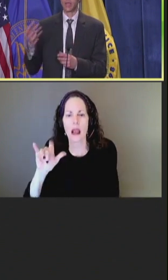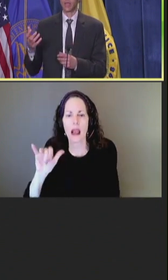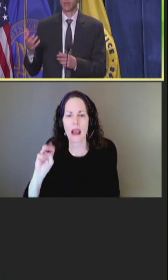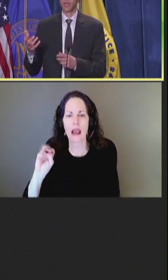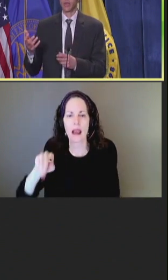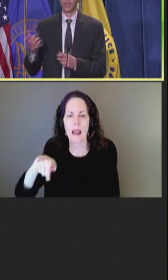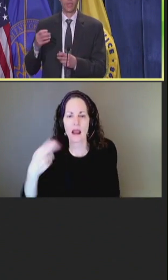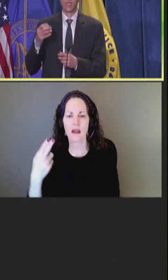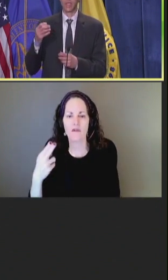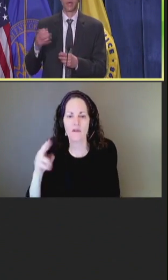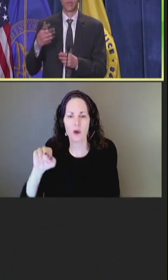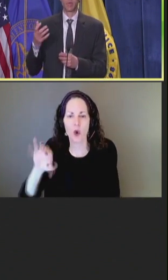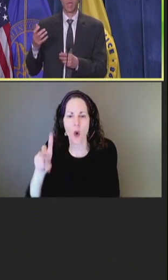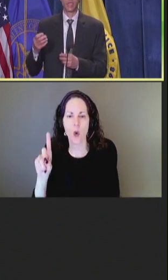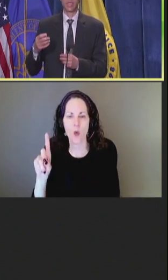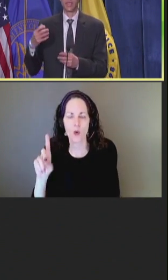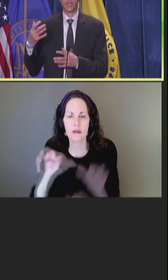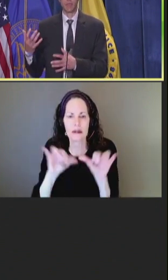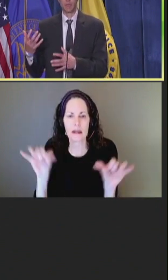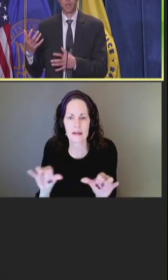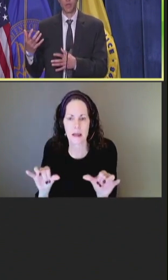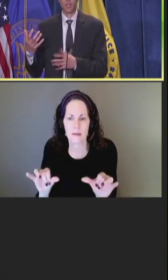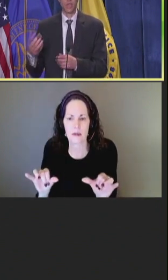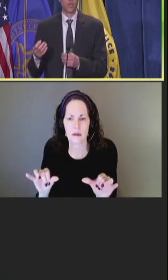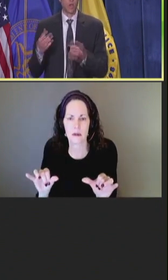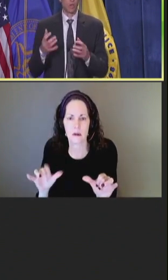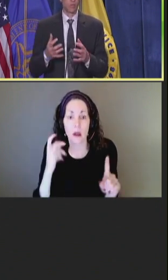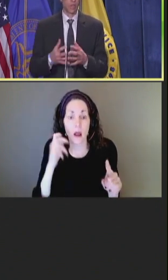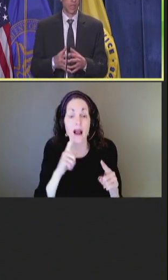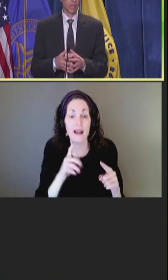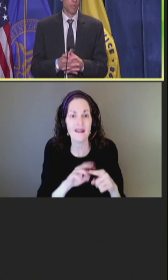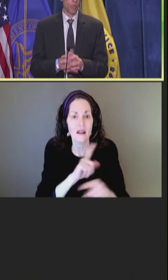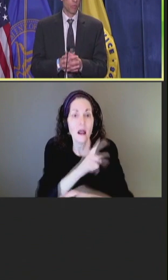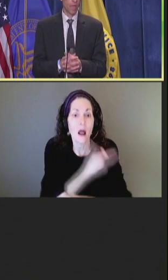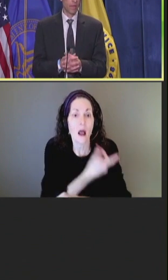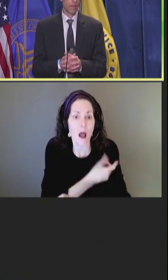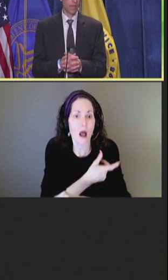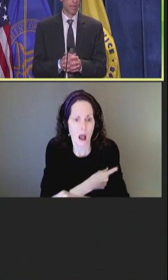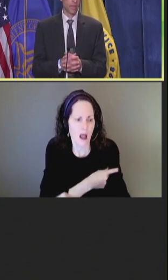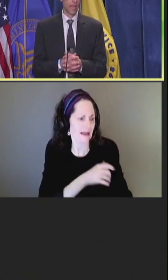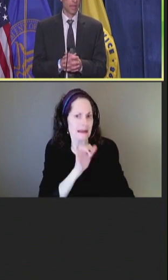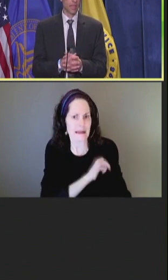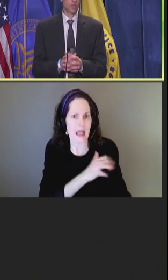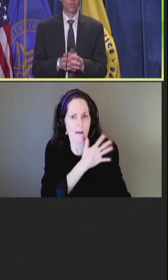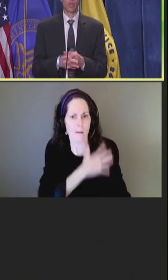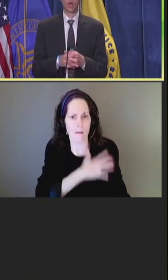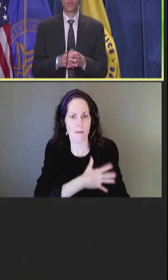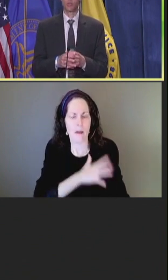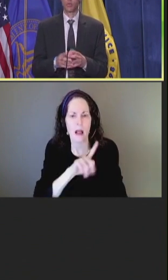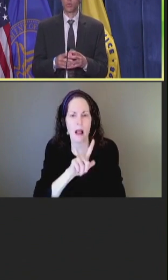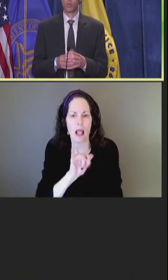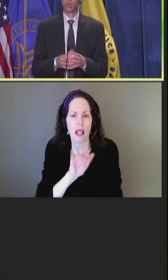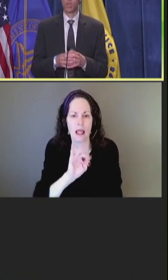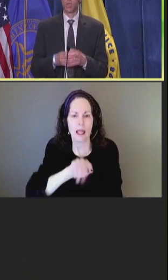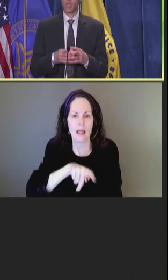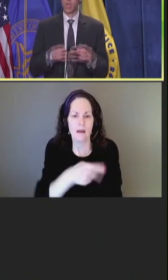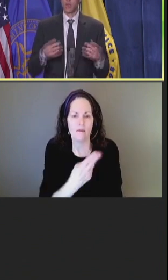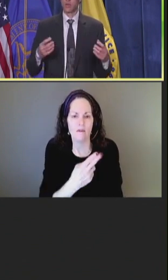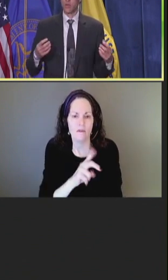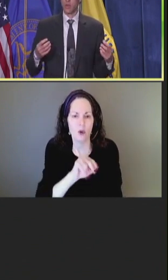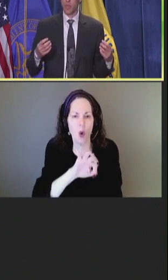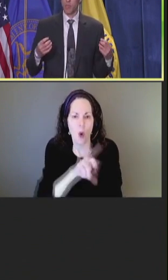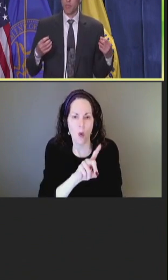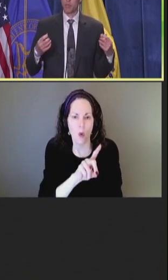secondary response in the same lymph node. Ultimately, what I think is that leads to a larger pool